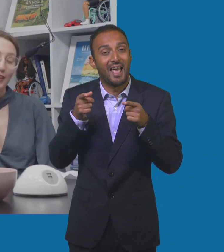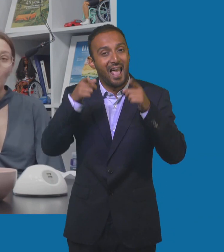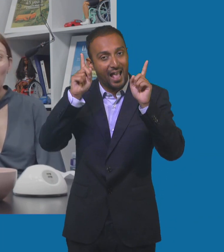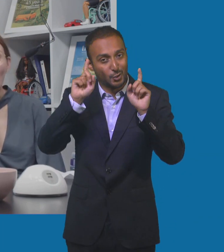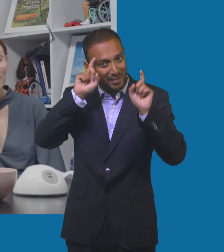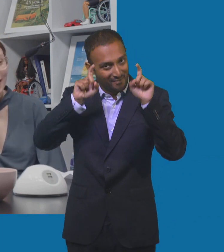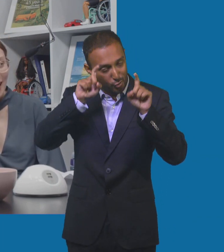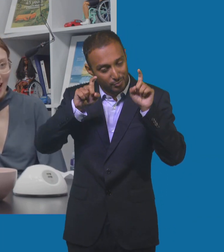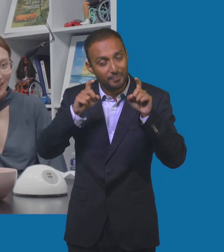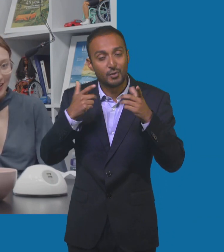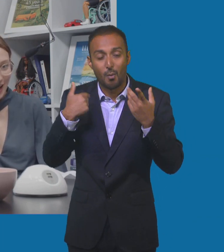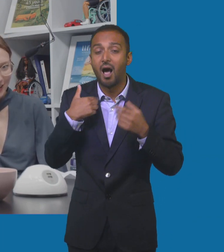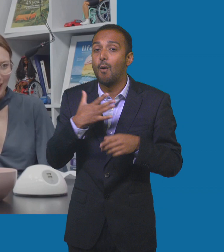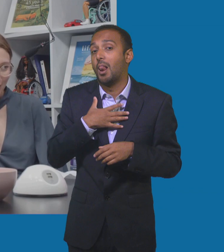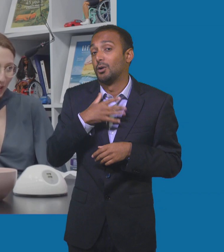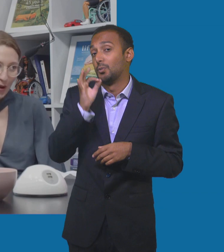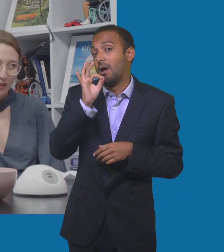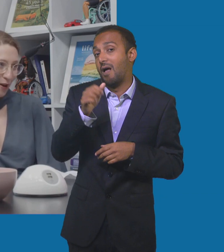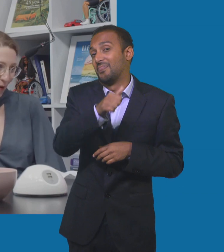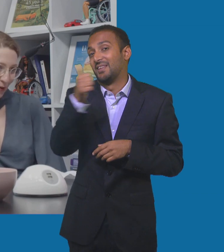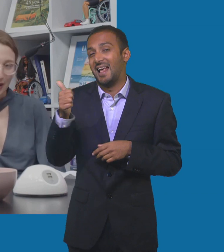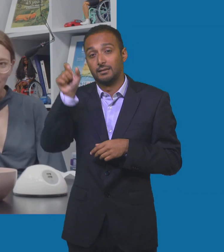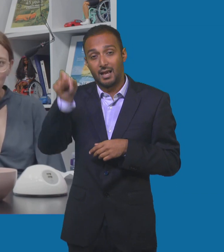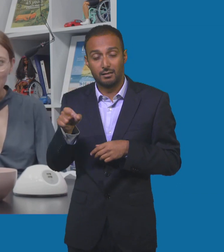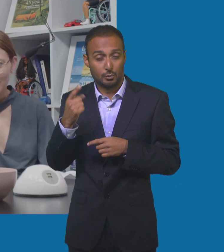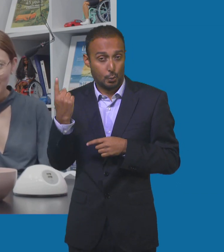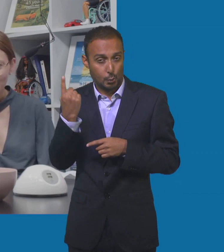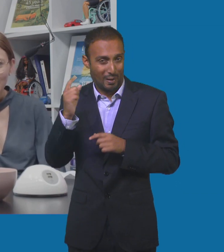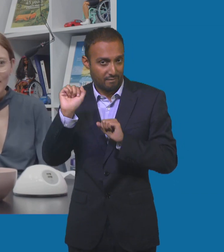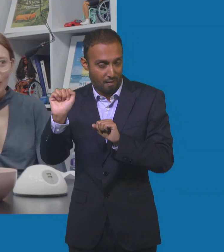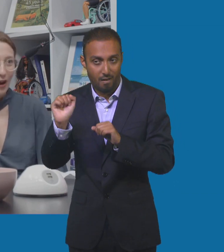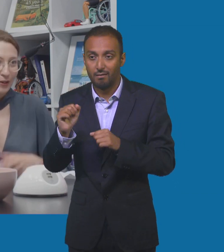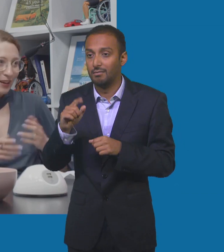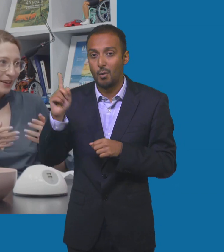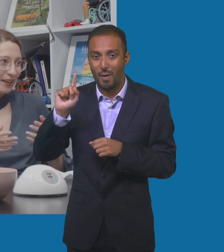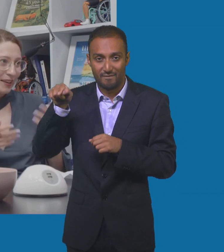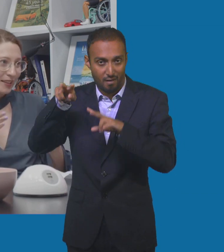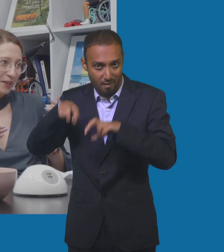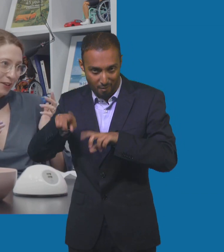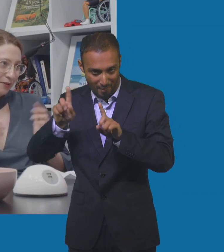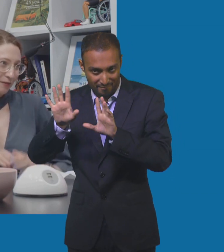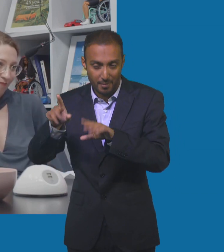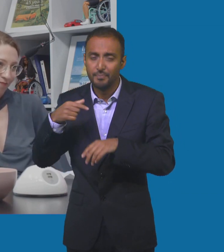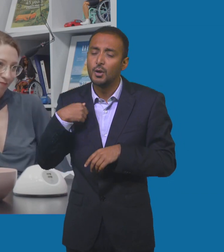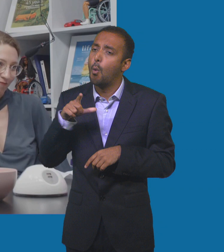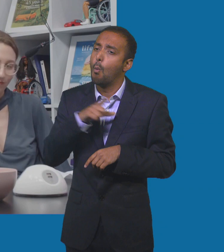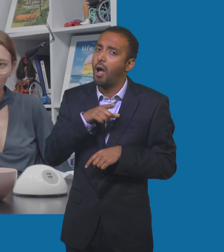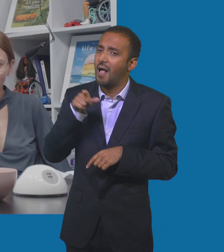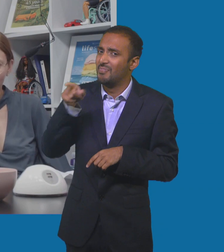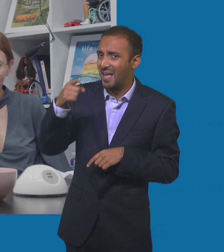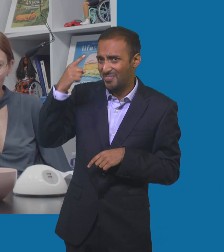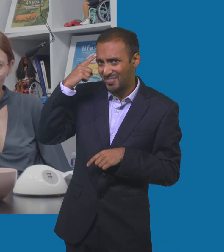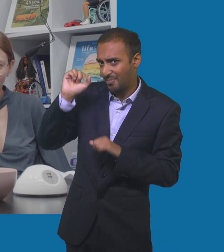Yes. So I would like to ask the next guest, whoever they are, whatever they're working on, why do they think it's innovative? Oh.